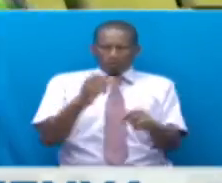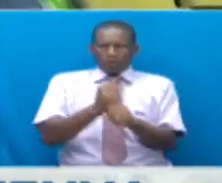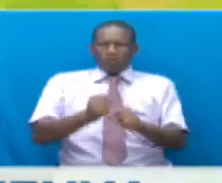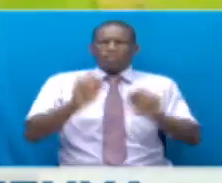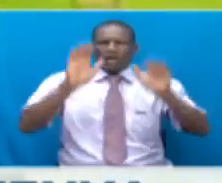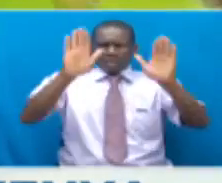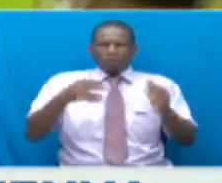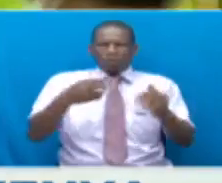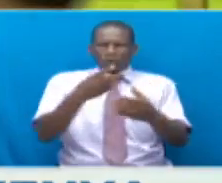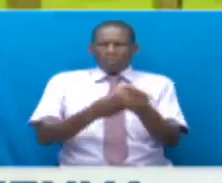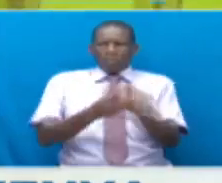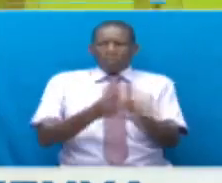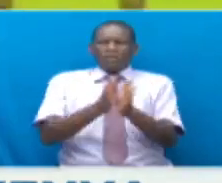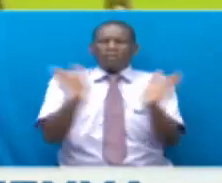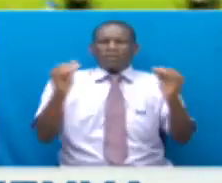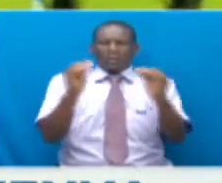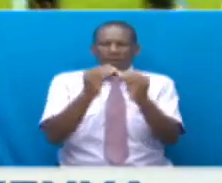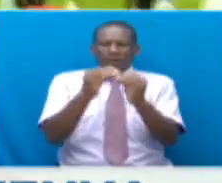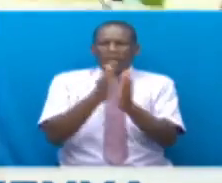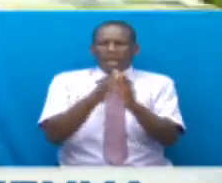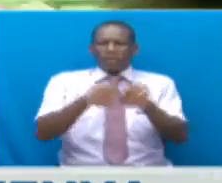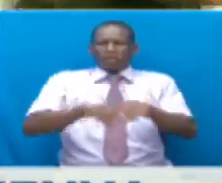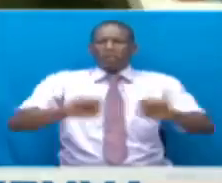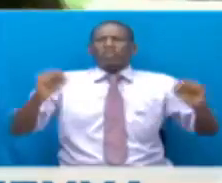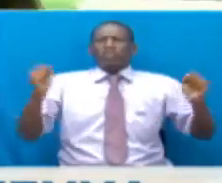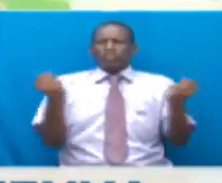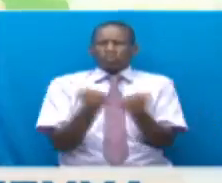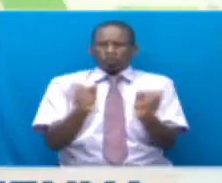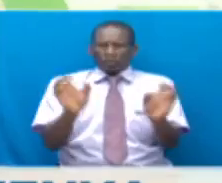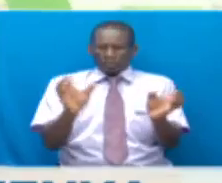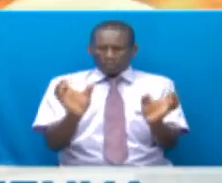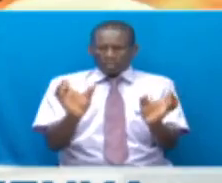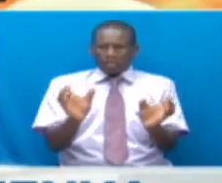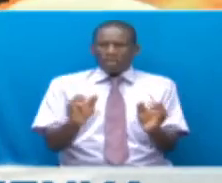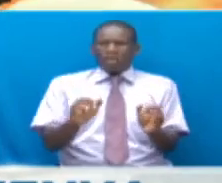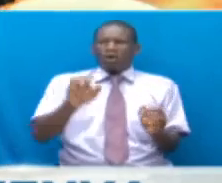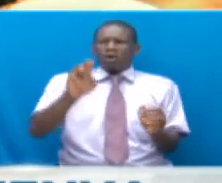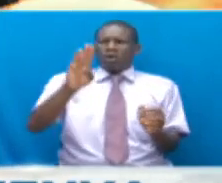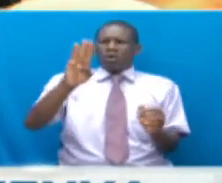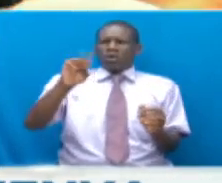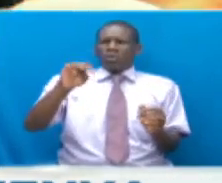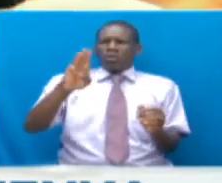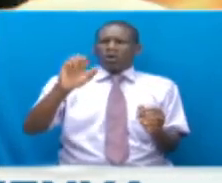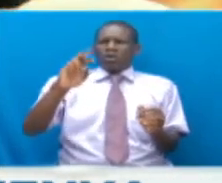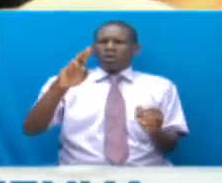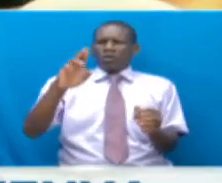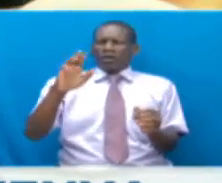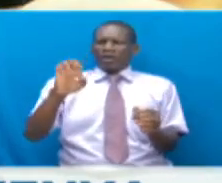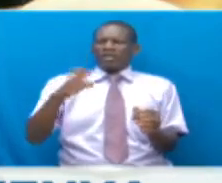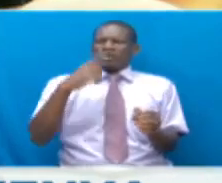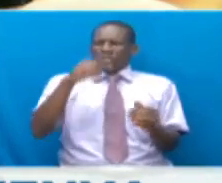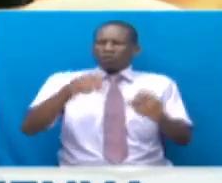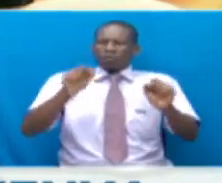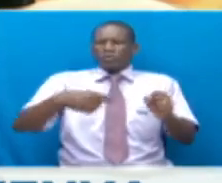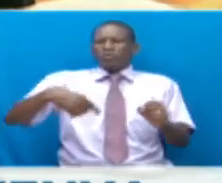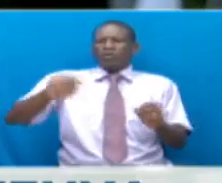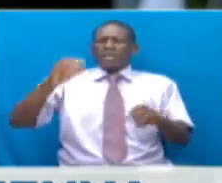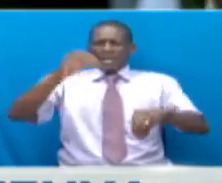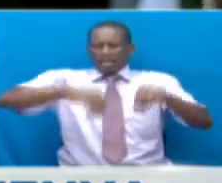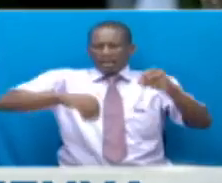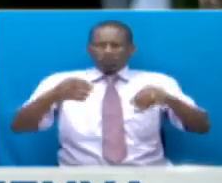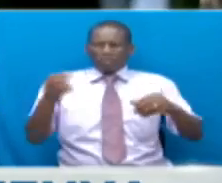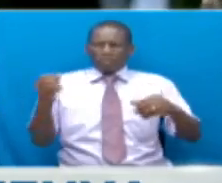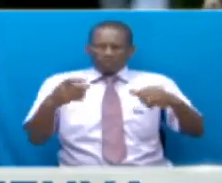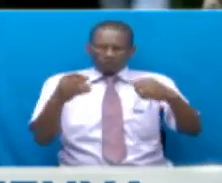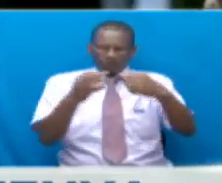campaigns both in public barazas and on social media. Mwaure exuded confidence of winning the general election come August 9th